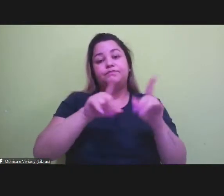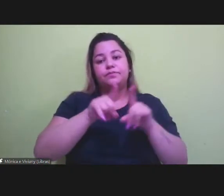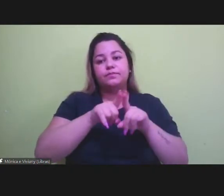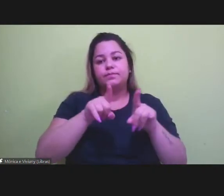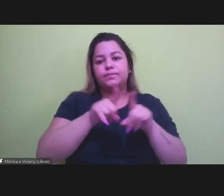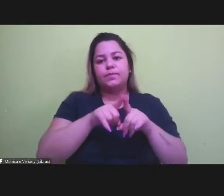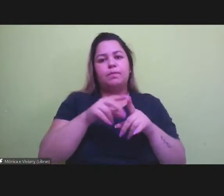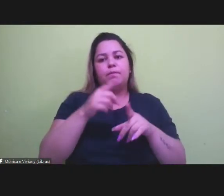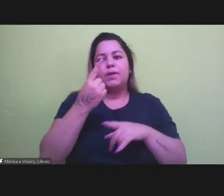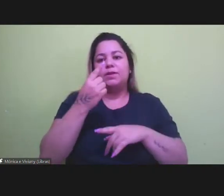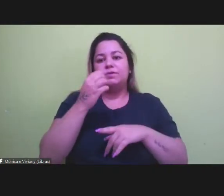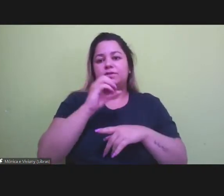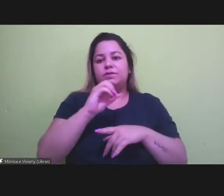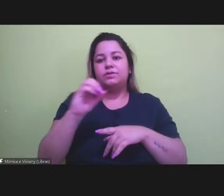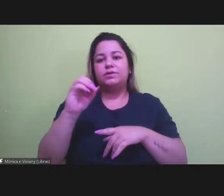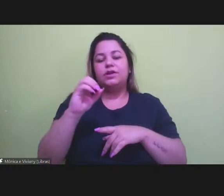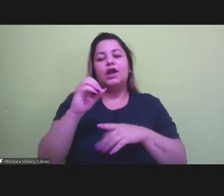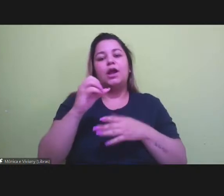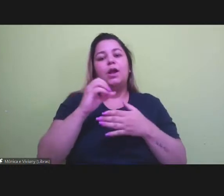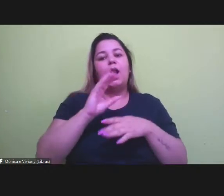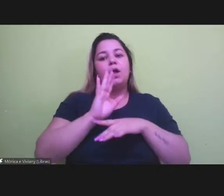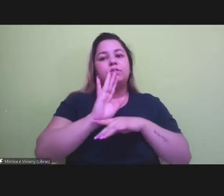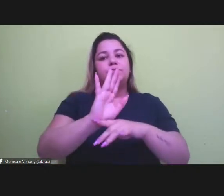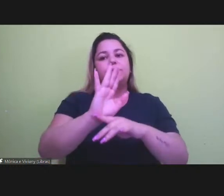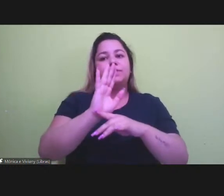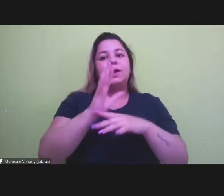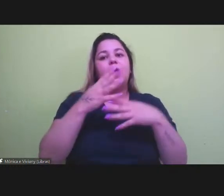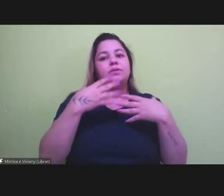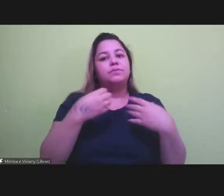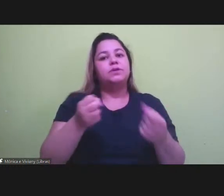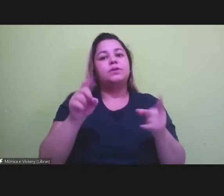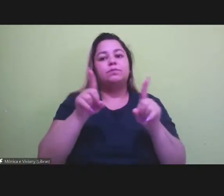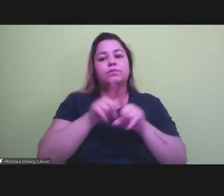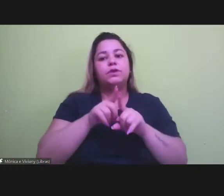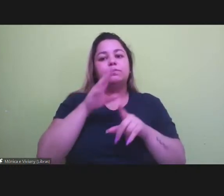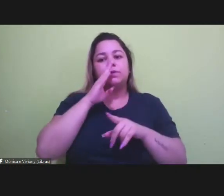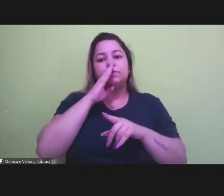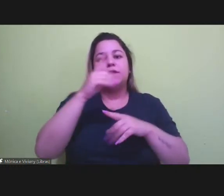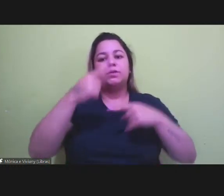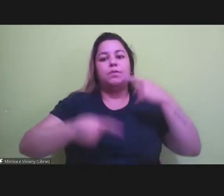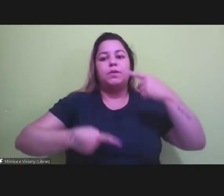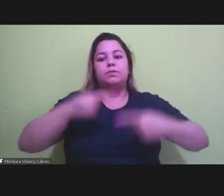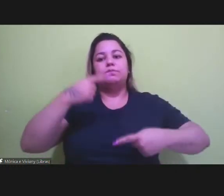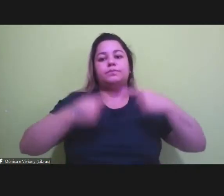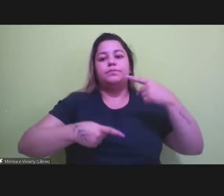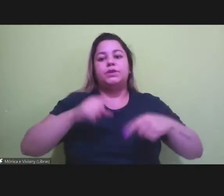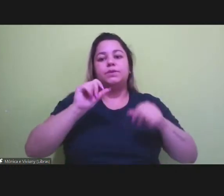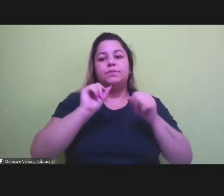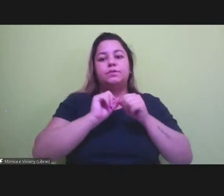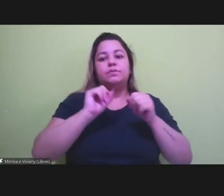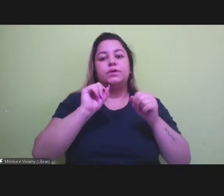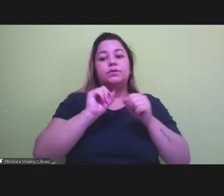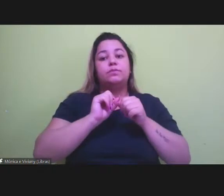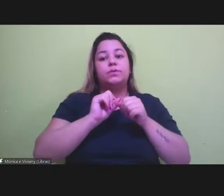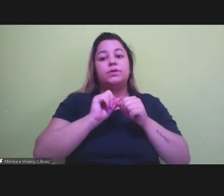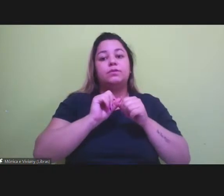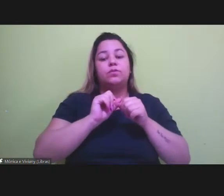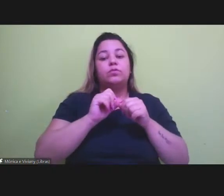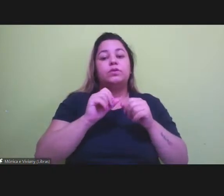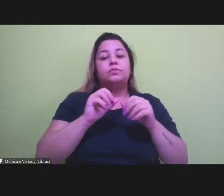that consolidated the more than 100 contributions that we received, as well as the main debates